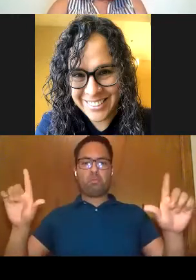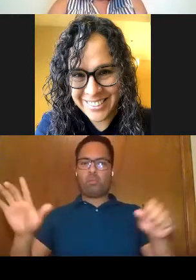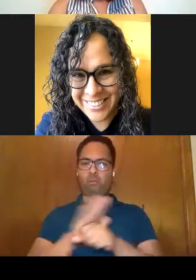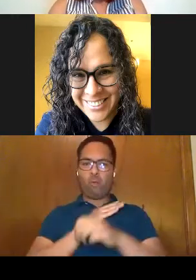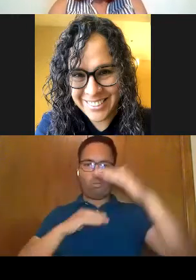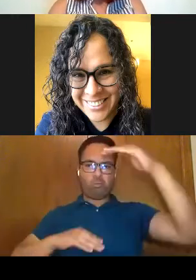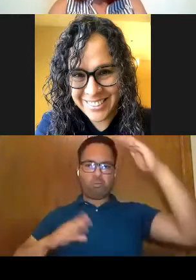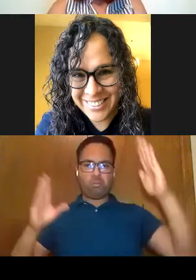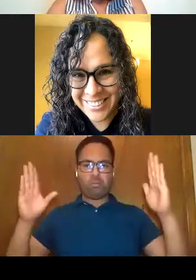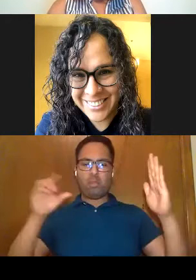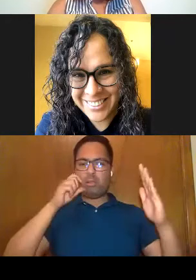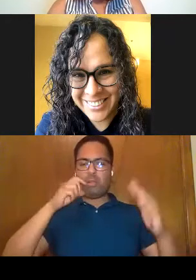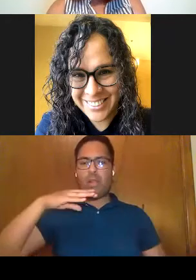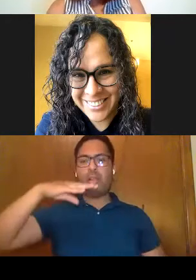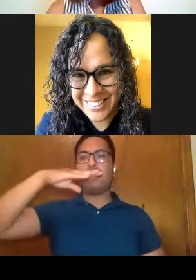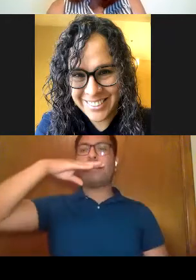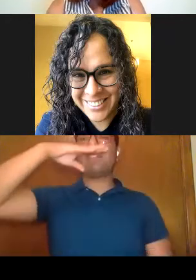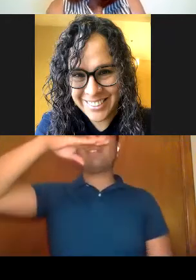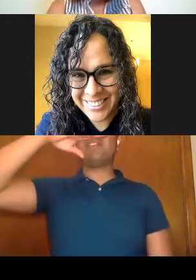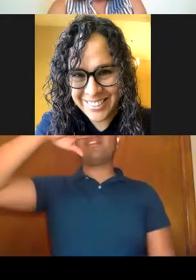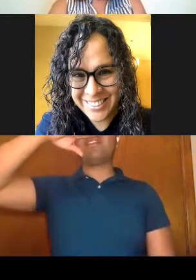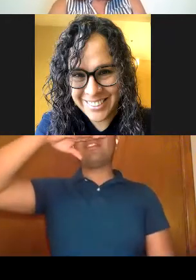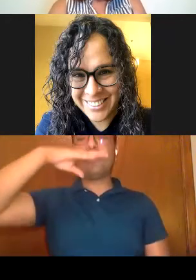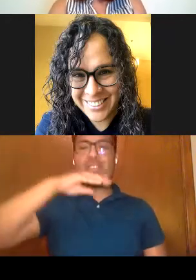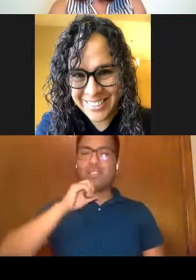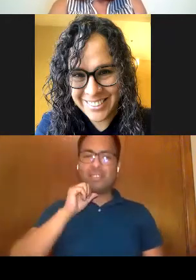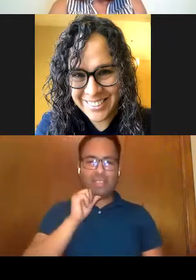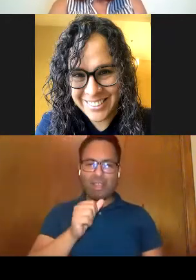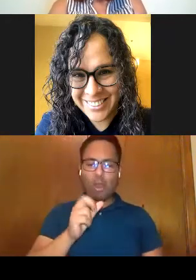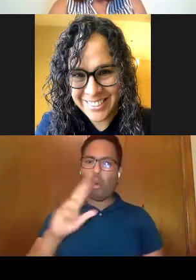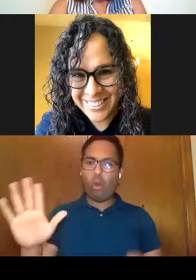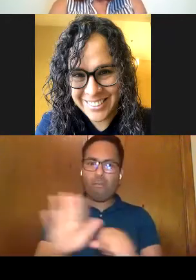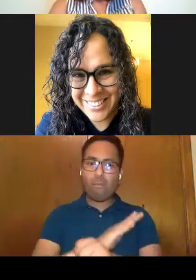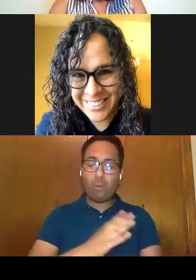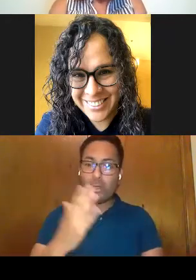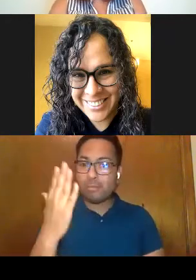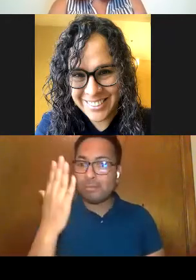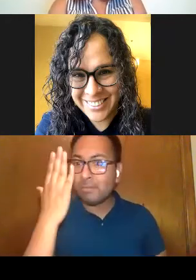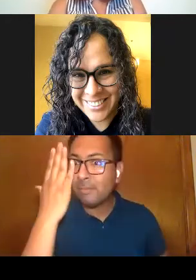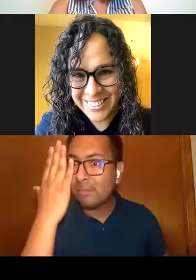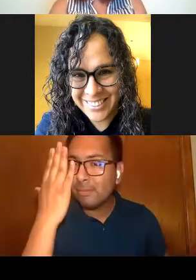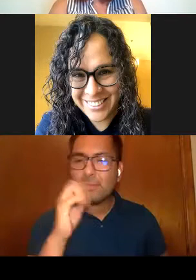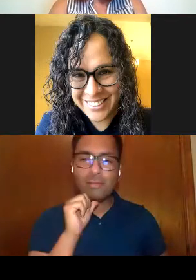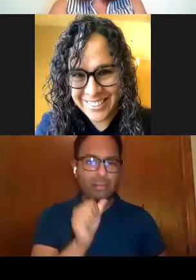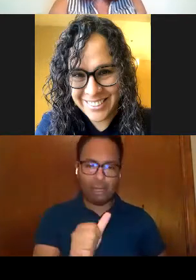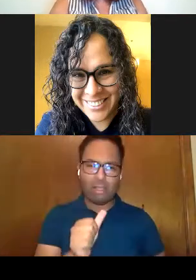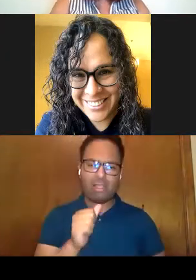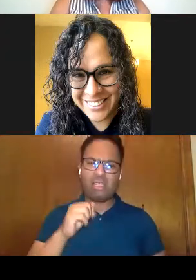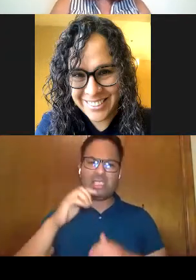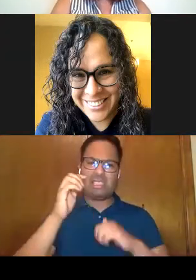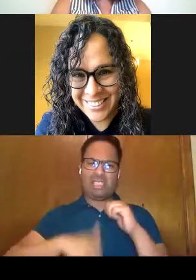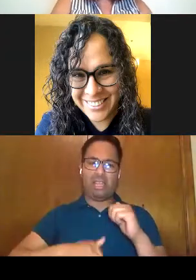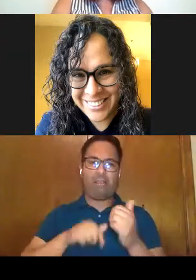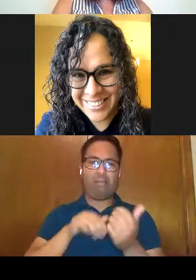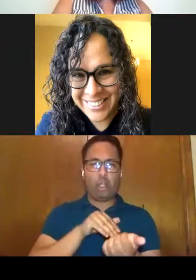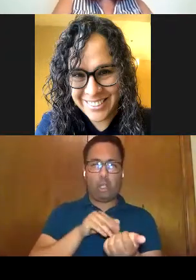Don't cut your head off or have an extreme close-up of your face with the camera. That's going to be tough for the provider to see you.